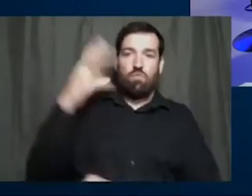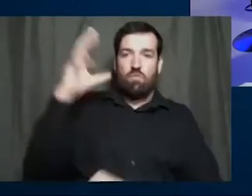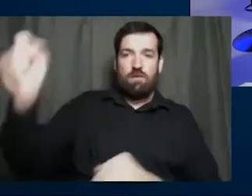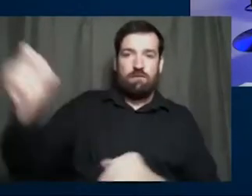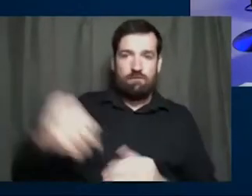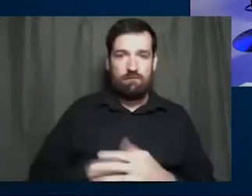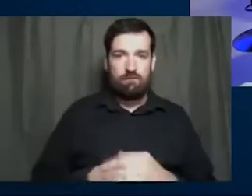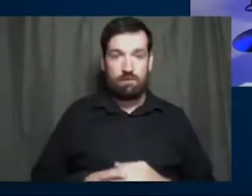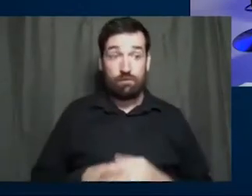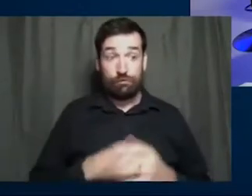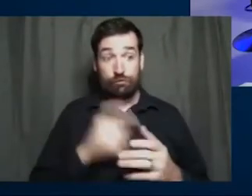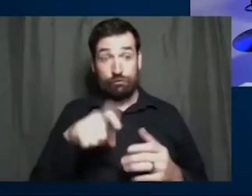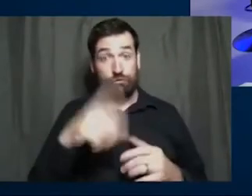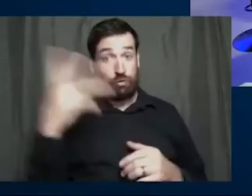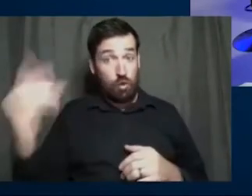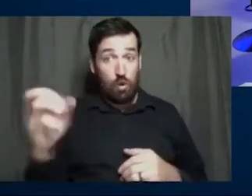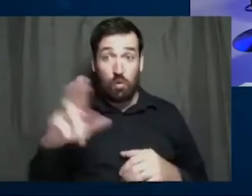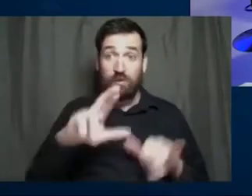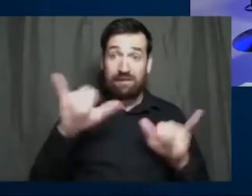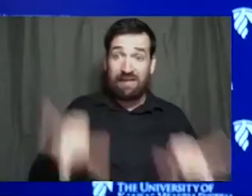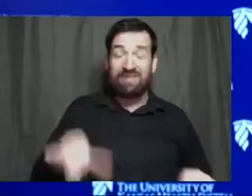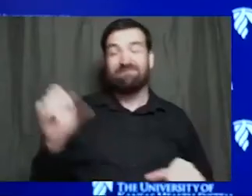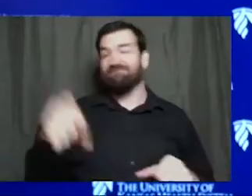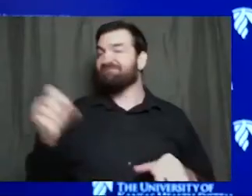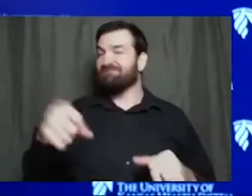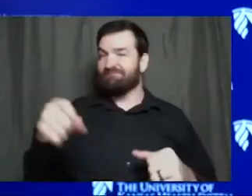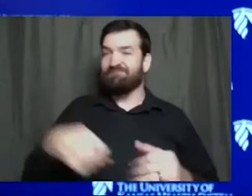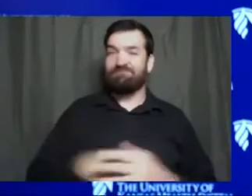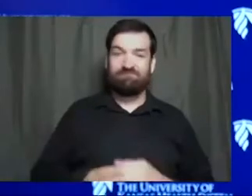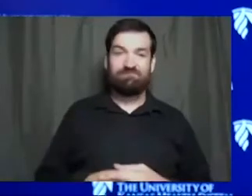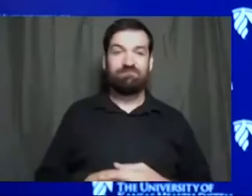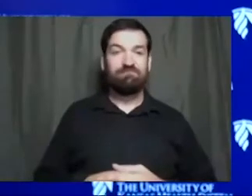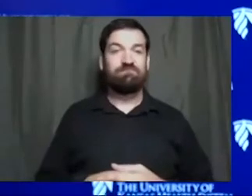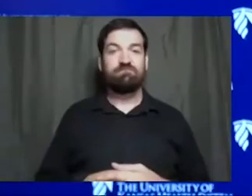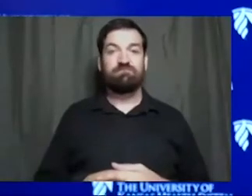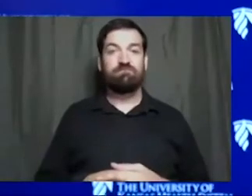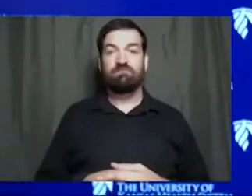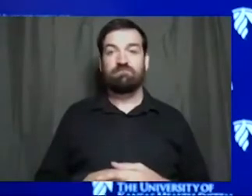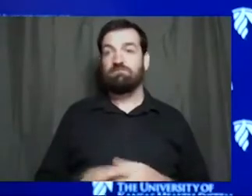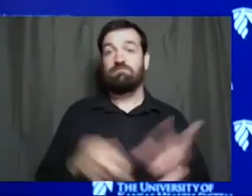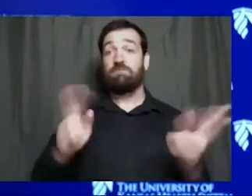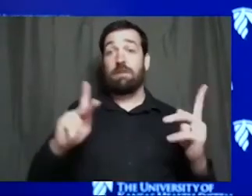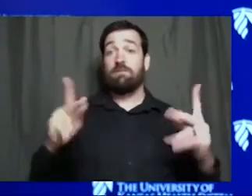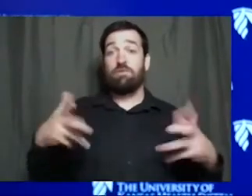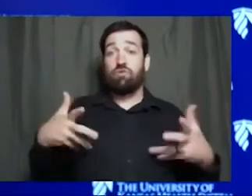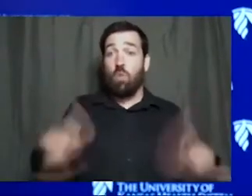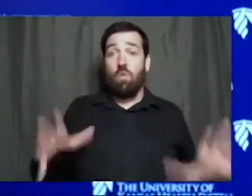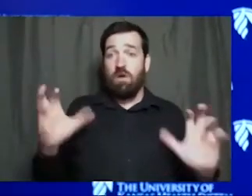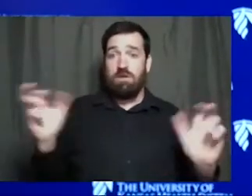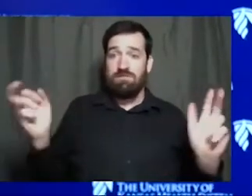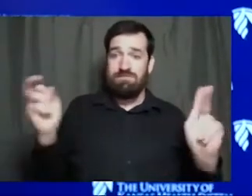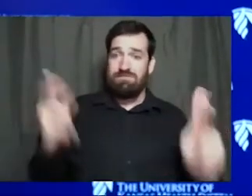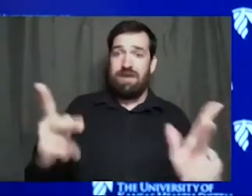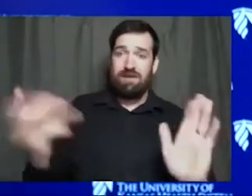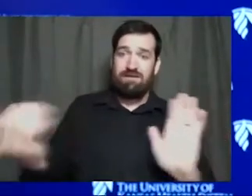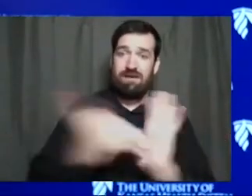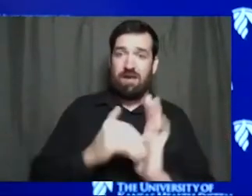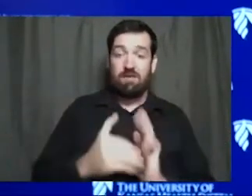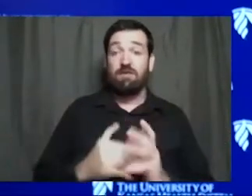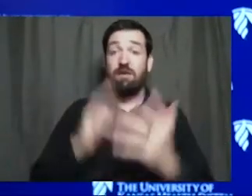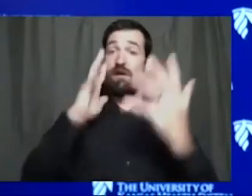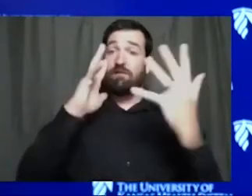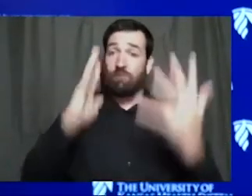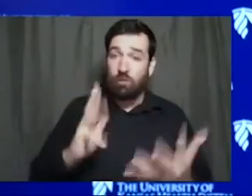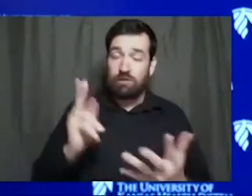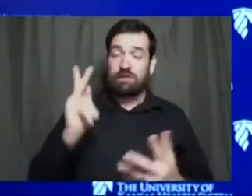concerning. He stay? Yeah. I remember that. So, you know, nobody wants to go back to that. We know, unfortunately, we've seen our neighbors